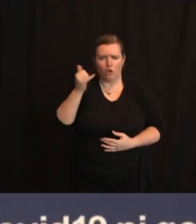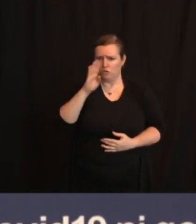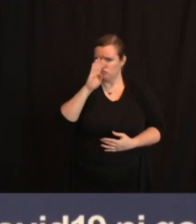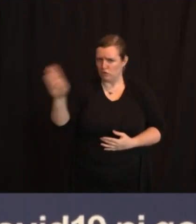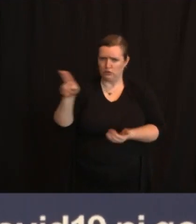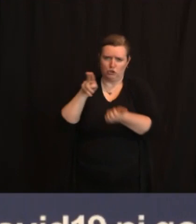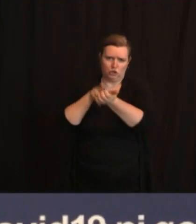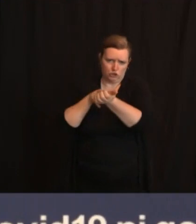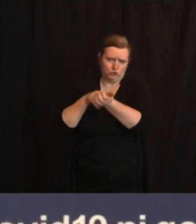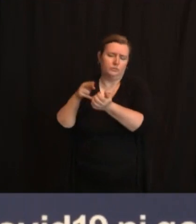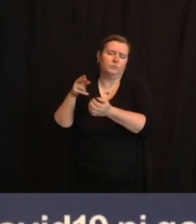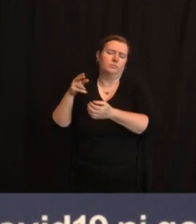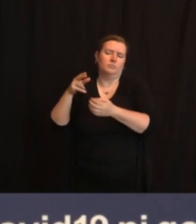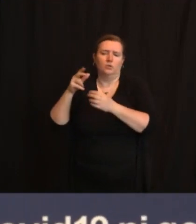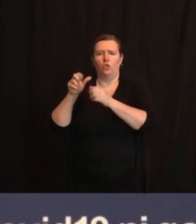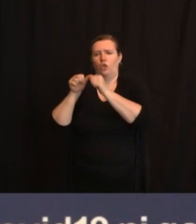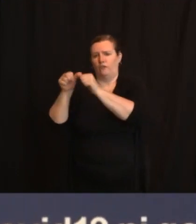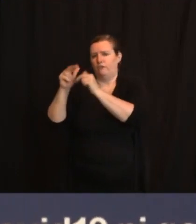everything you're doing.